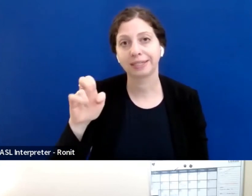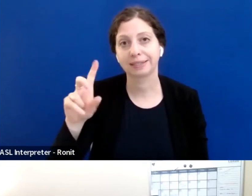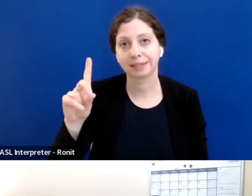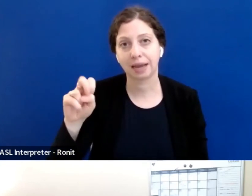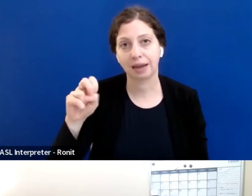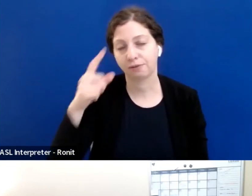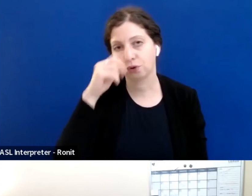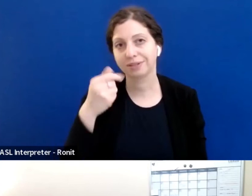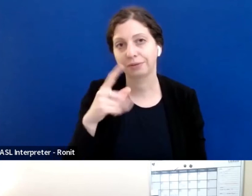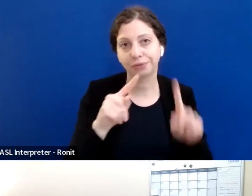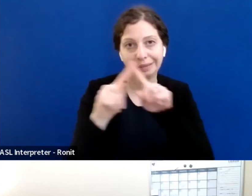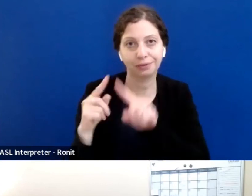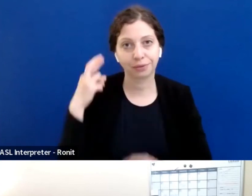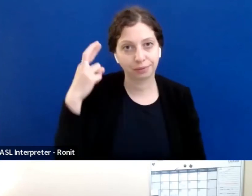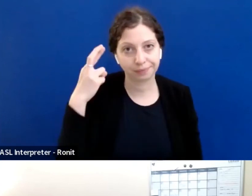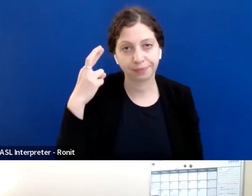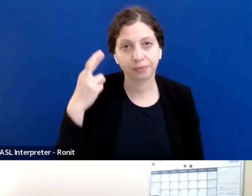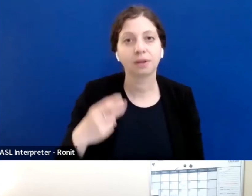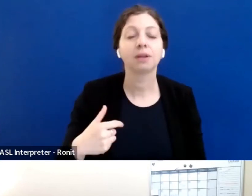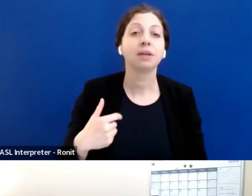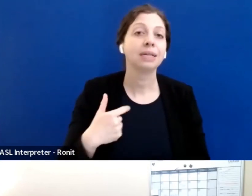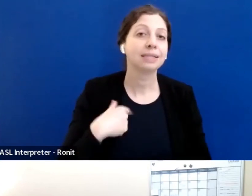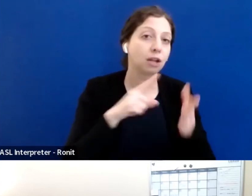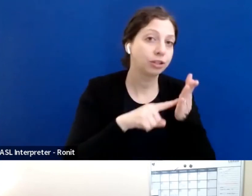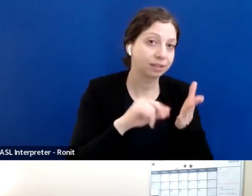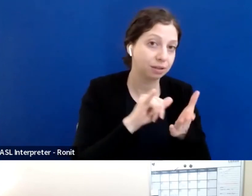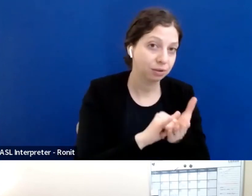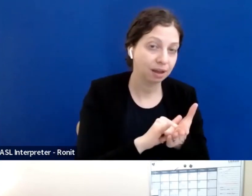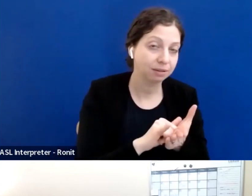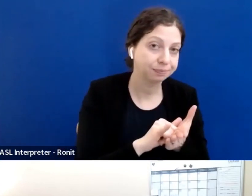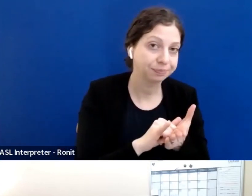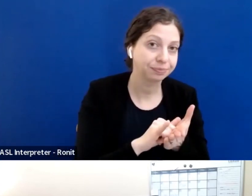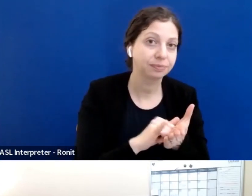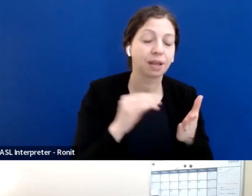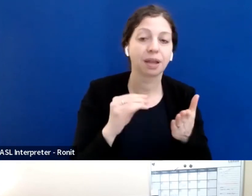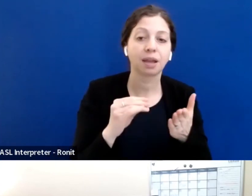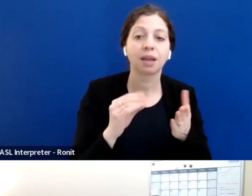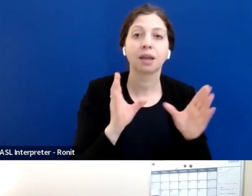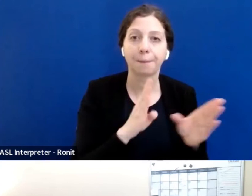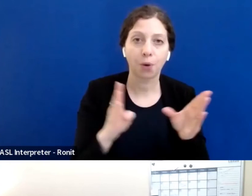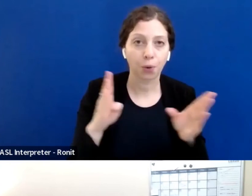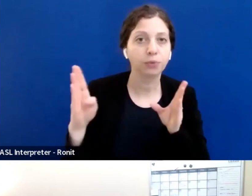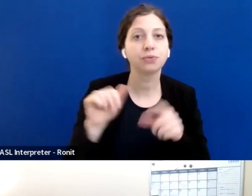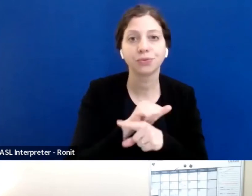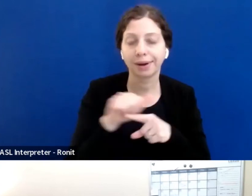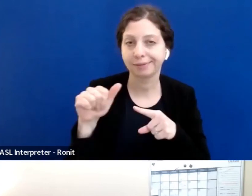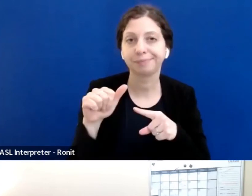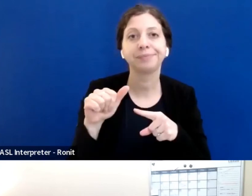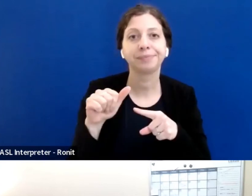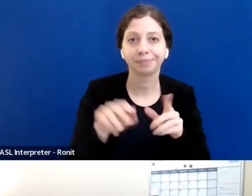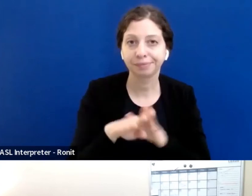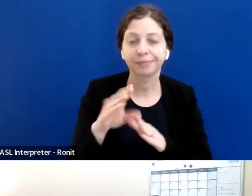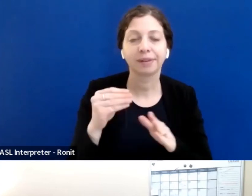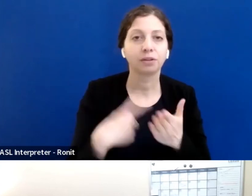several different reasons. But as I looked into that and composed trainings and got things together and talked to people on